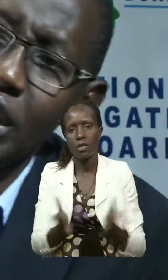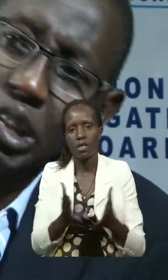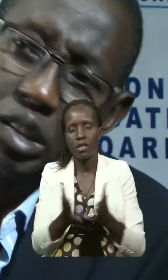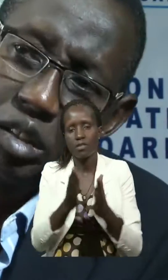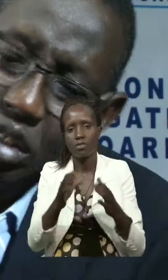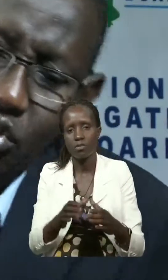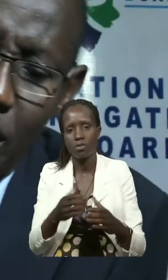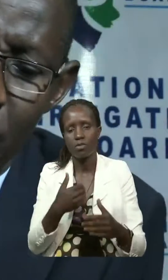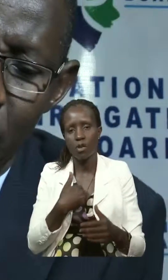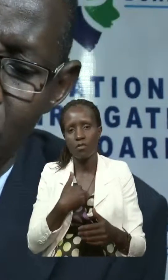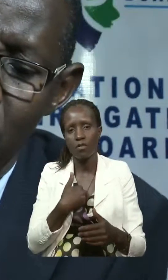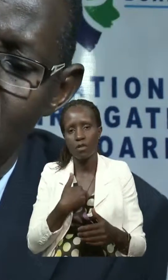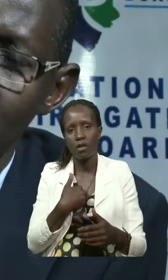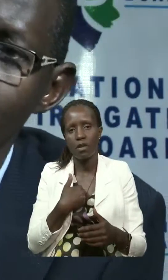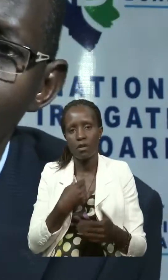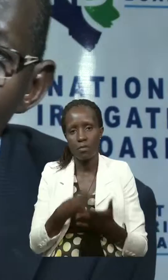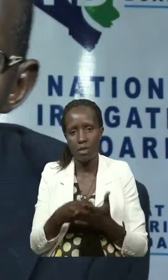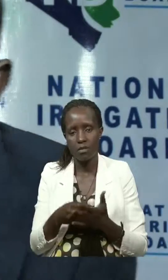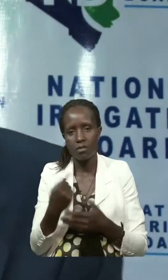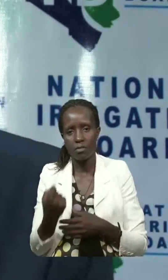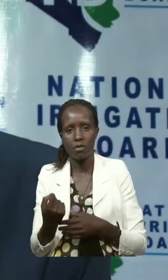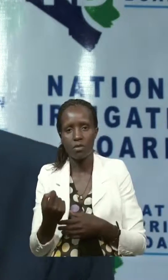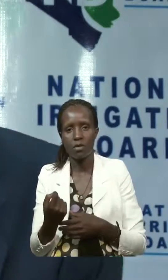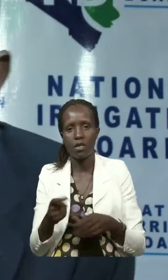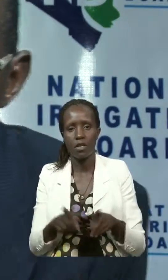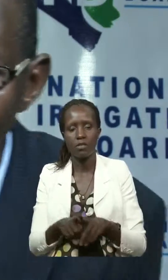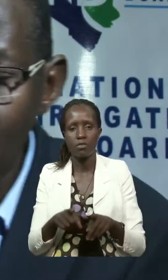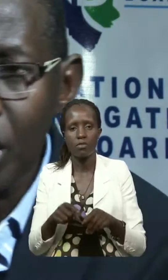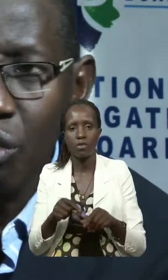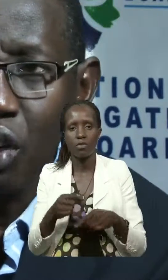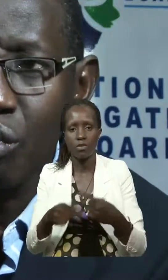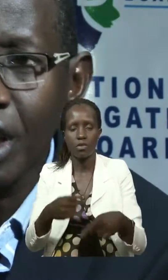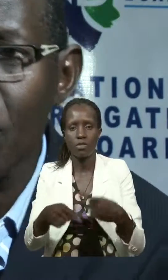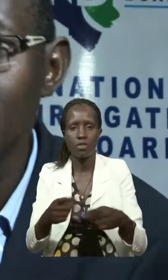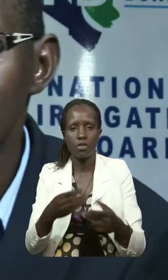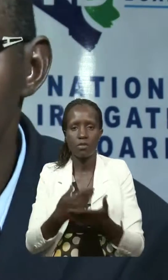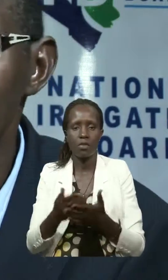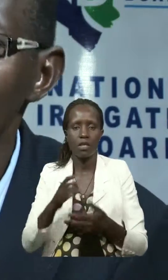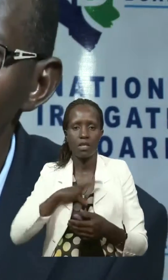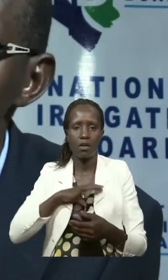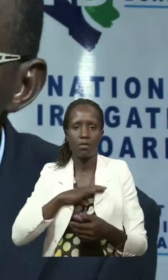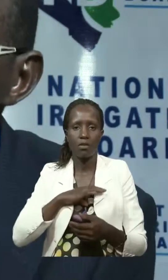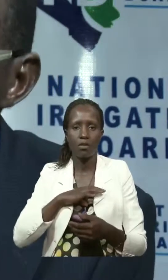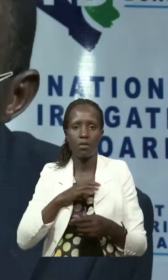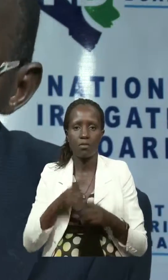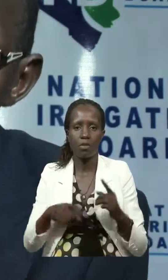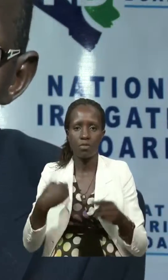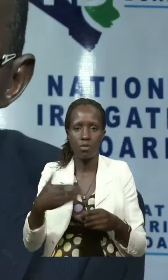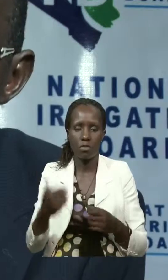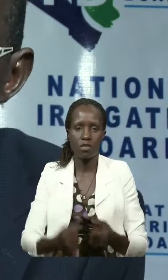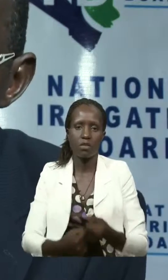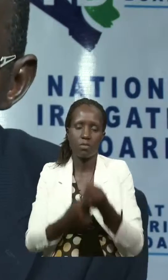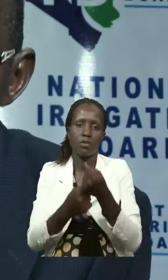have a kitty, so that as we move out, they're able now to buy their own seeds and continue. But we always